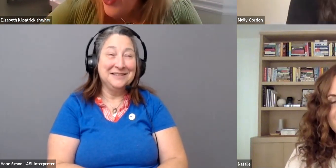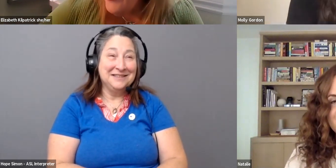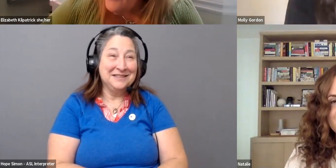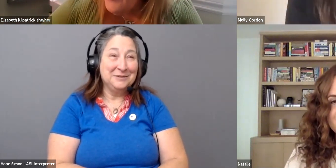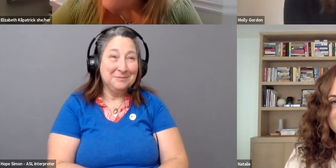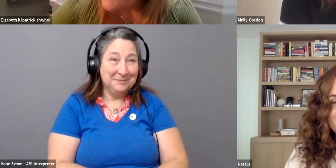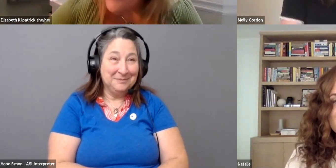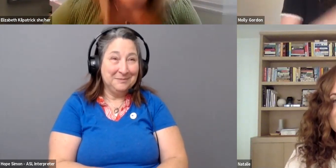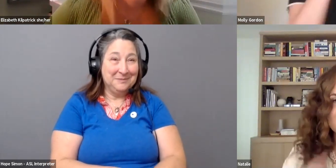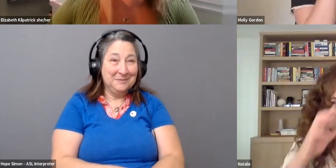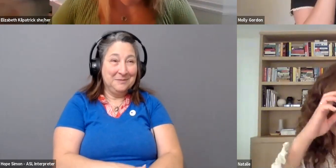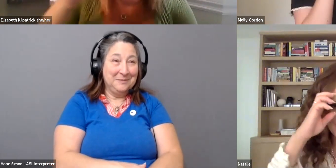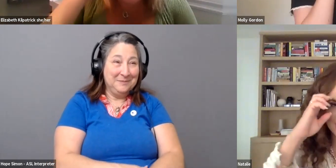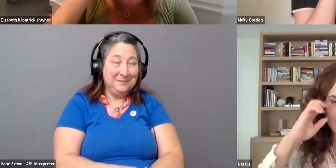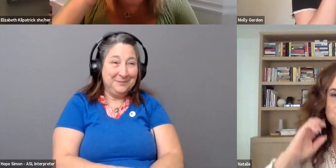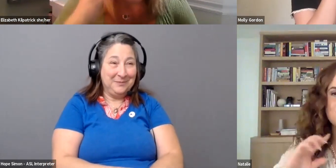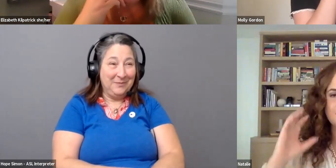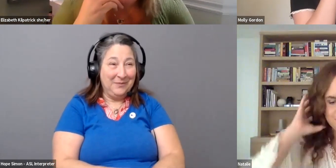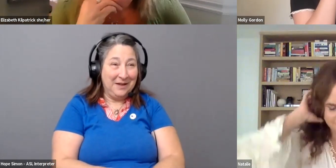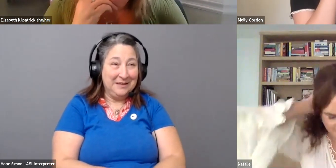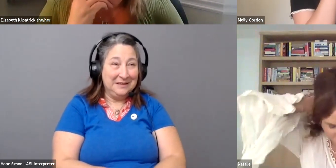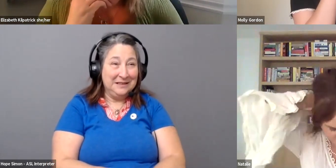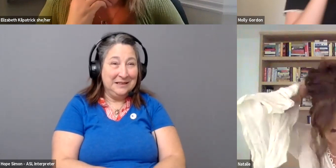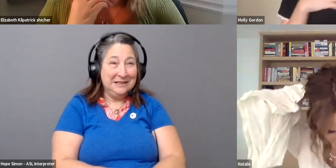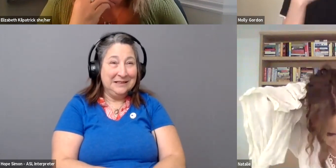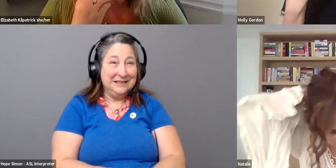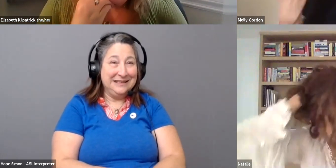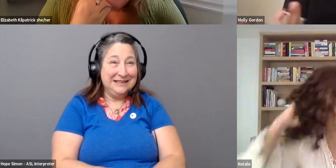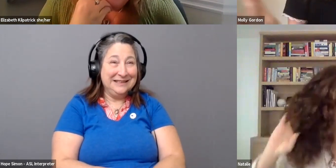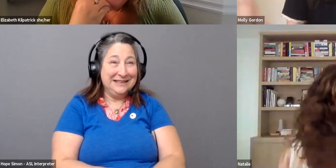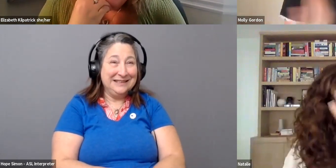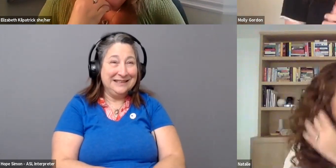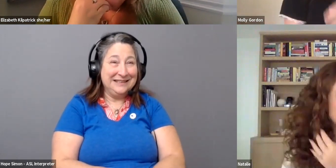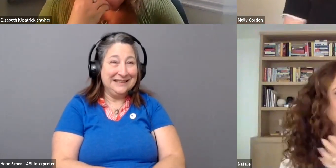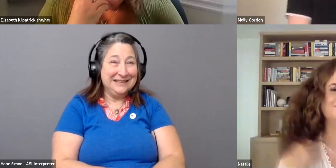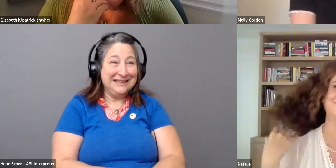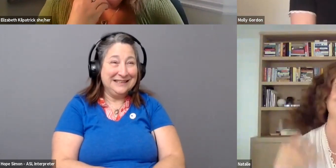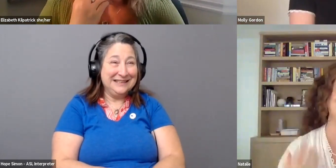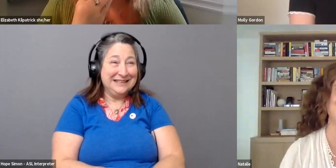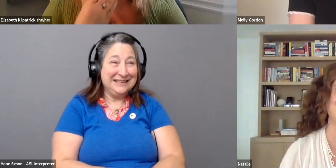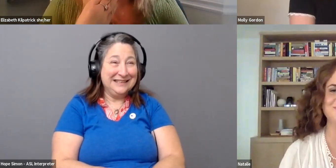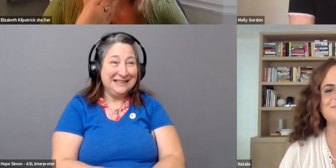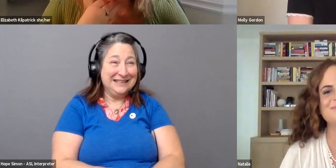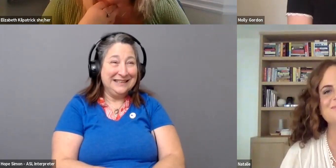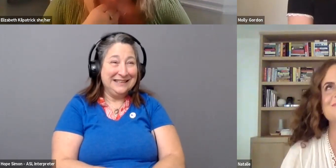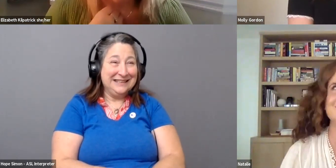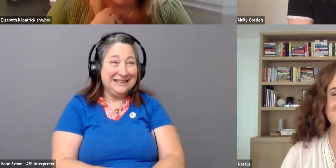So I have to say my that first baby, Molly Gordon. Yeah. Of course, thank you. Thank you.